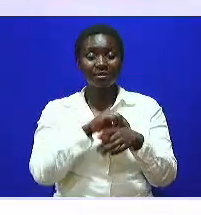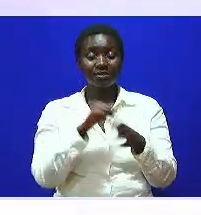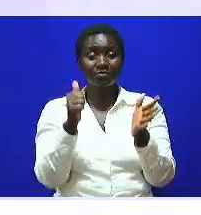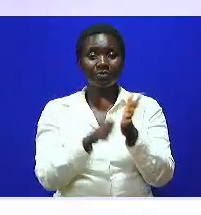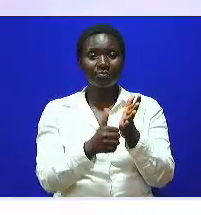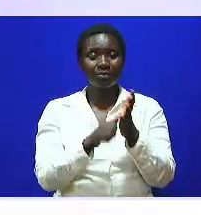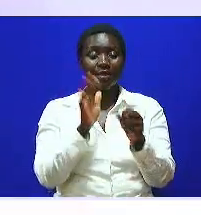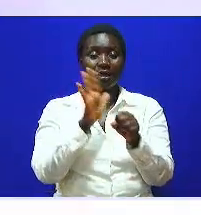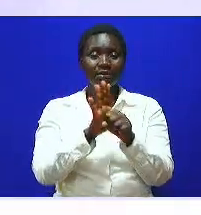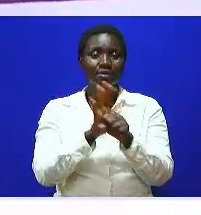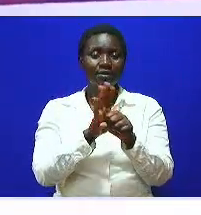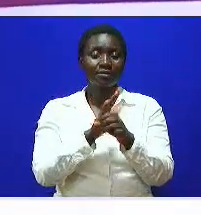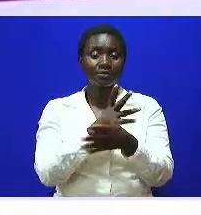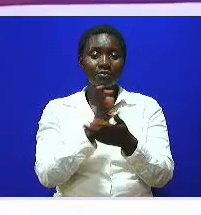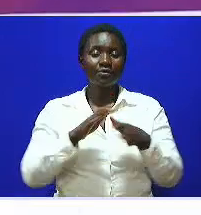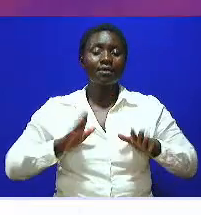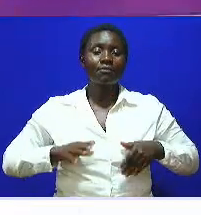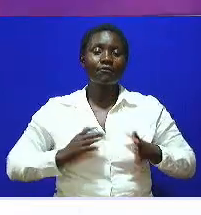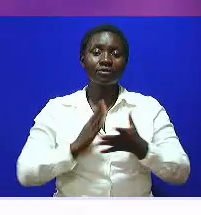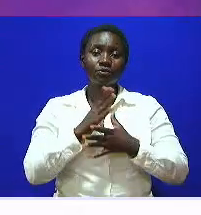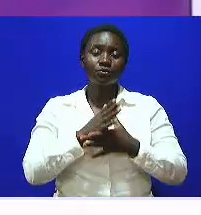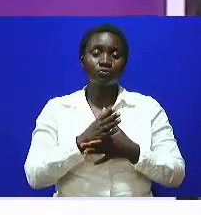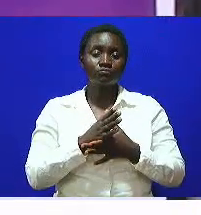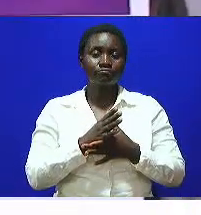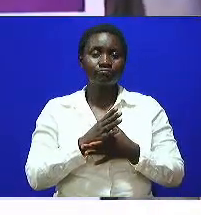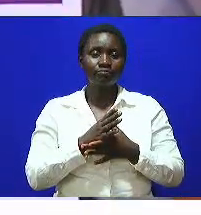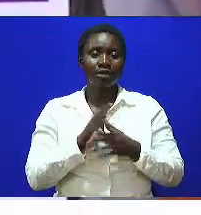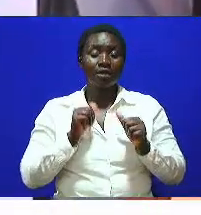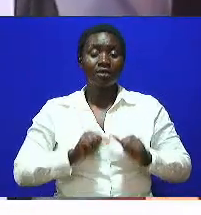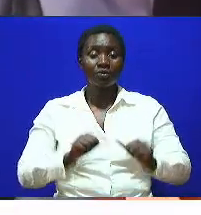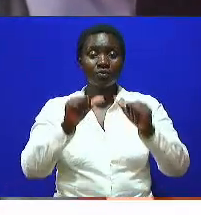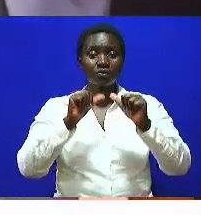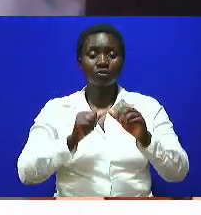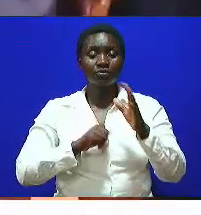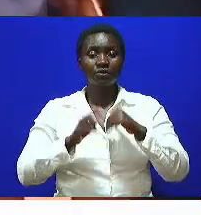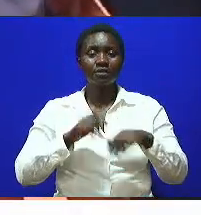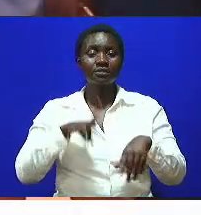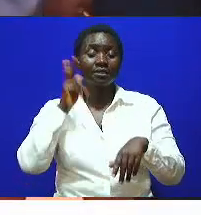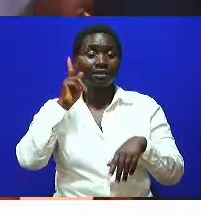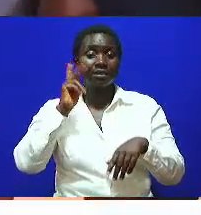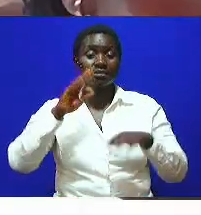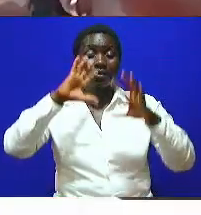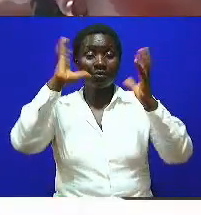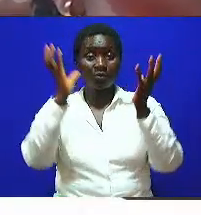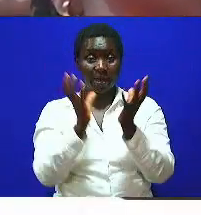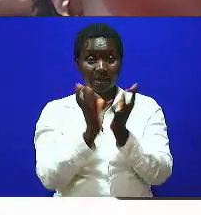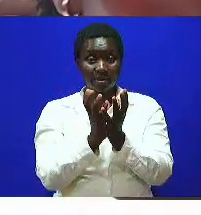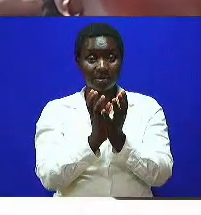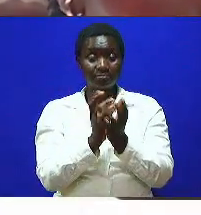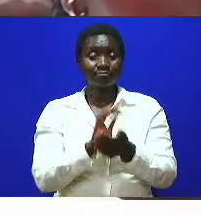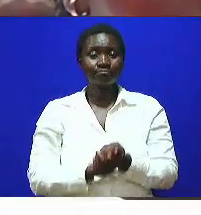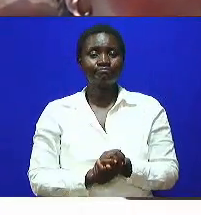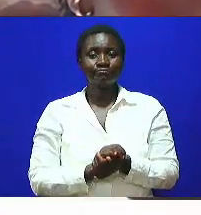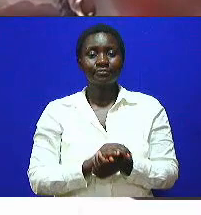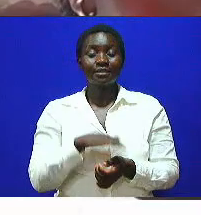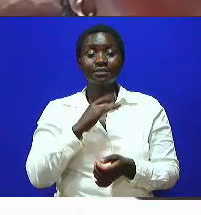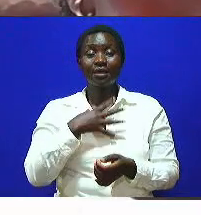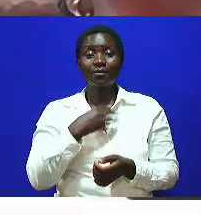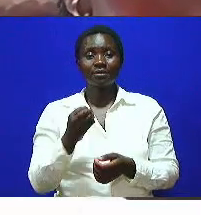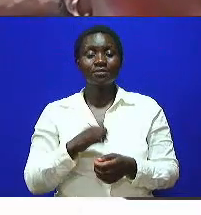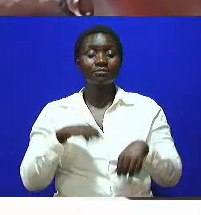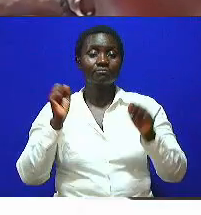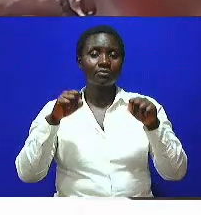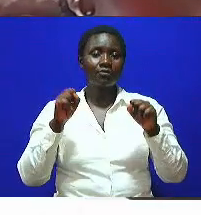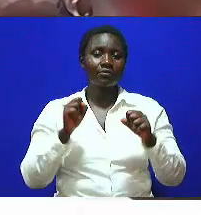emenge abasubati ba wetira eliyo kwegendereria ime county ya Kisii nense engima I want to be able to